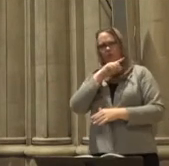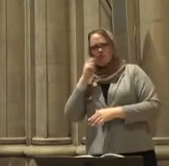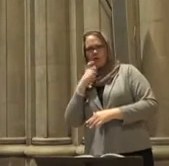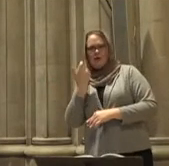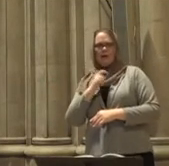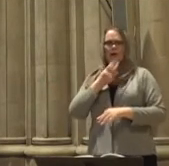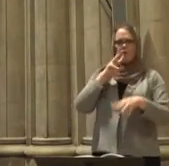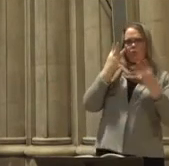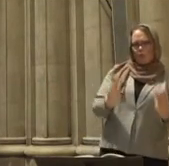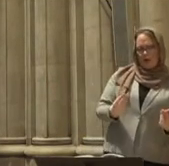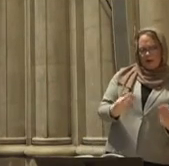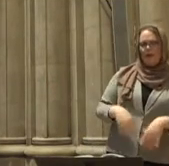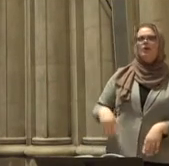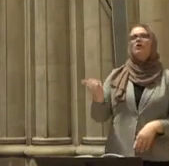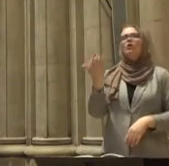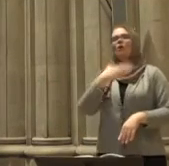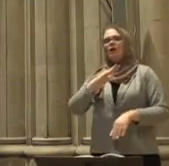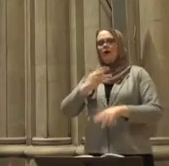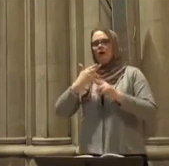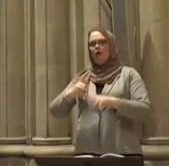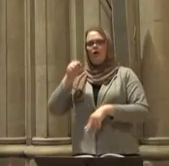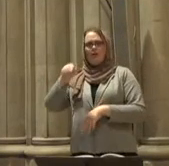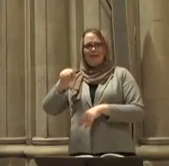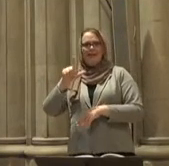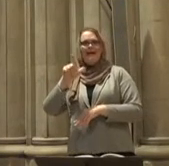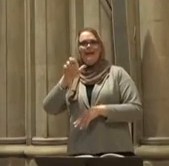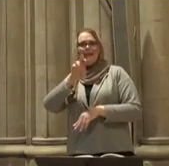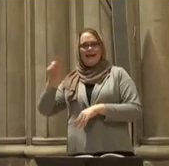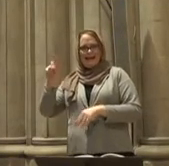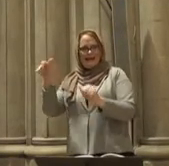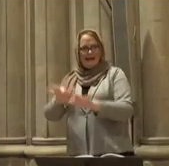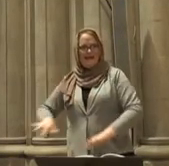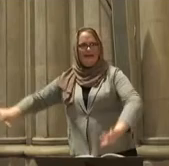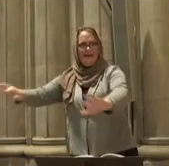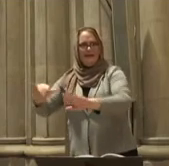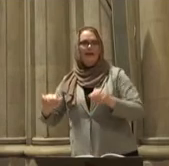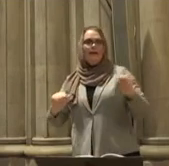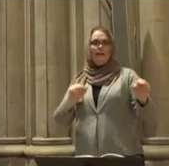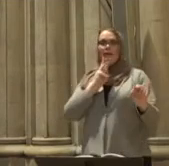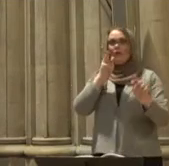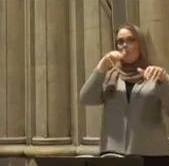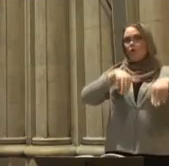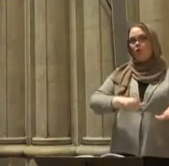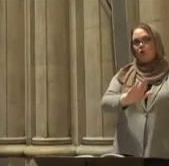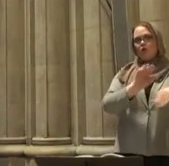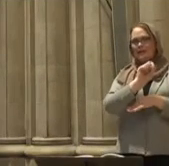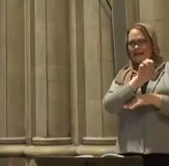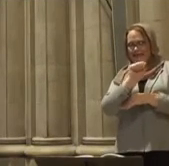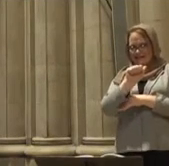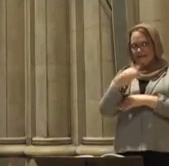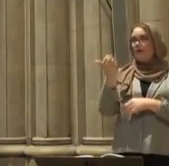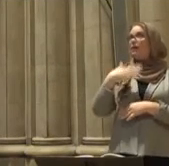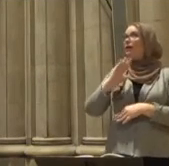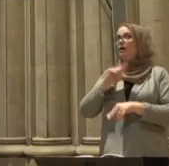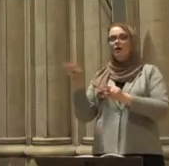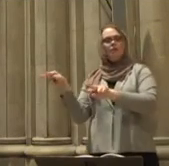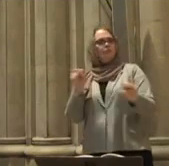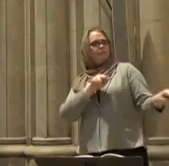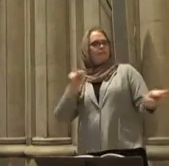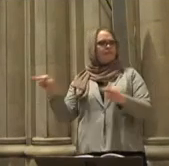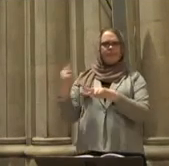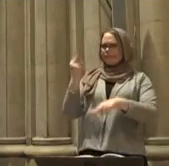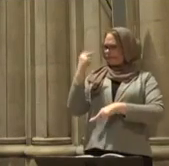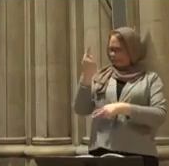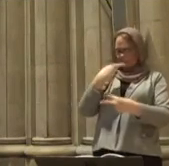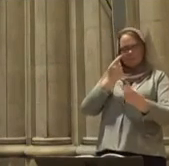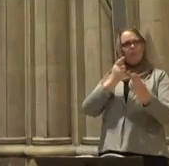he called seas. And God saw that it was good. Then God said, let the earth put forth